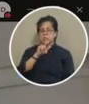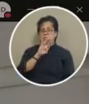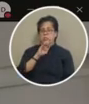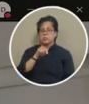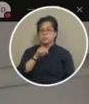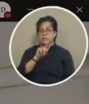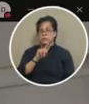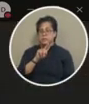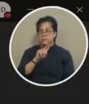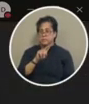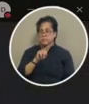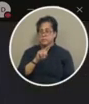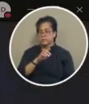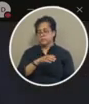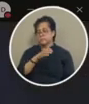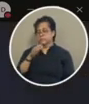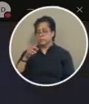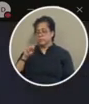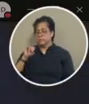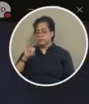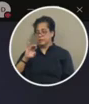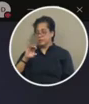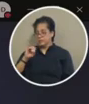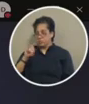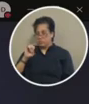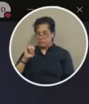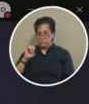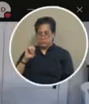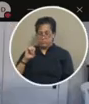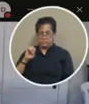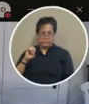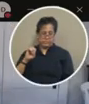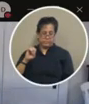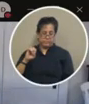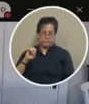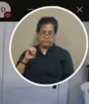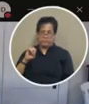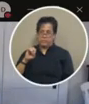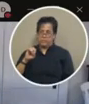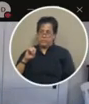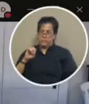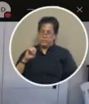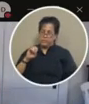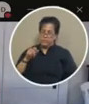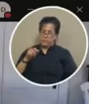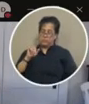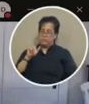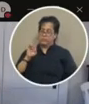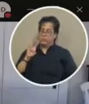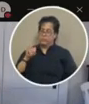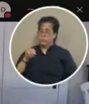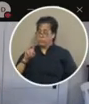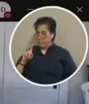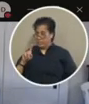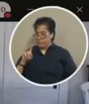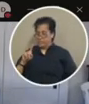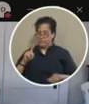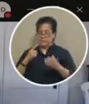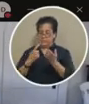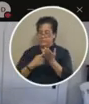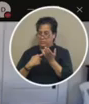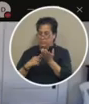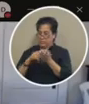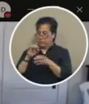Good morning, Mayor and Council. This is Nicole Farini, Director of Community and Human Development. Item 24.1 is discussion and